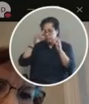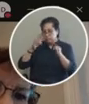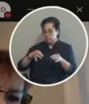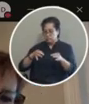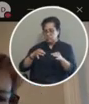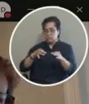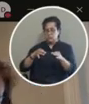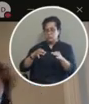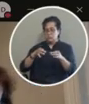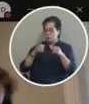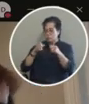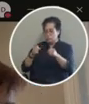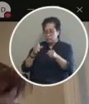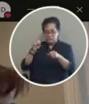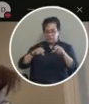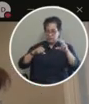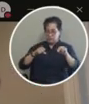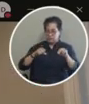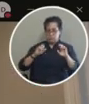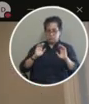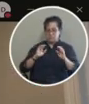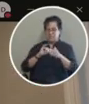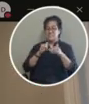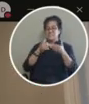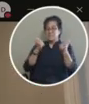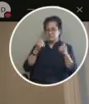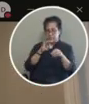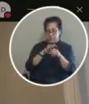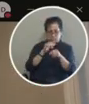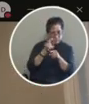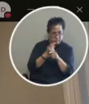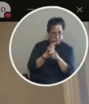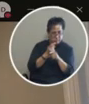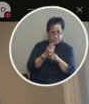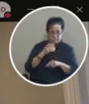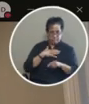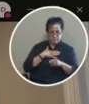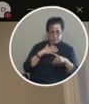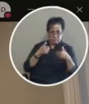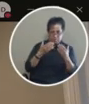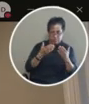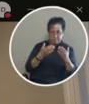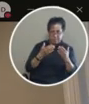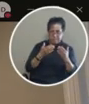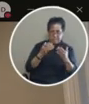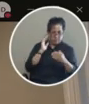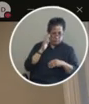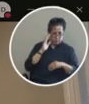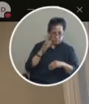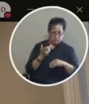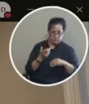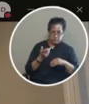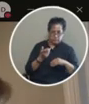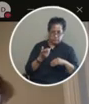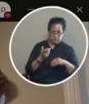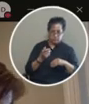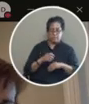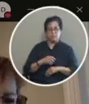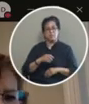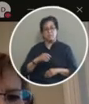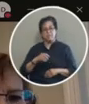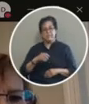not it can go to streets or not, and that would be a separate vote. Is that what my motion would be doing, Mr. Gonzalez, Mr. Quintinez?